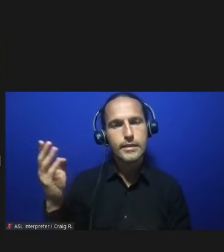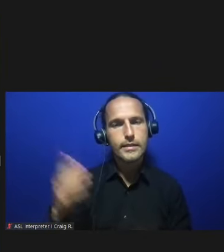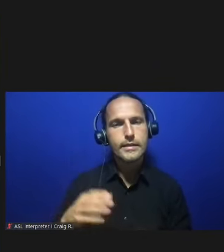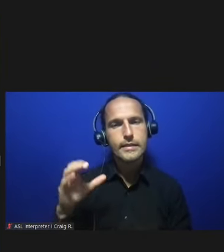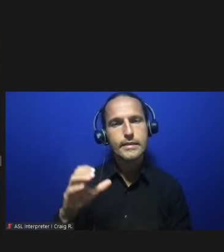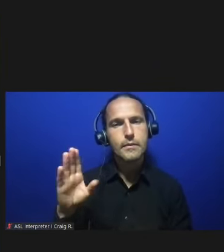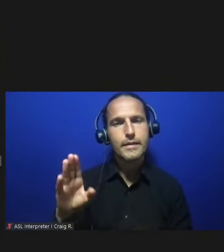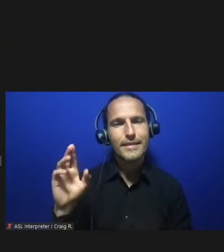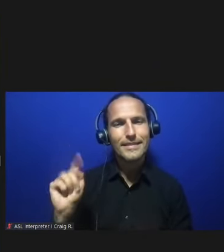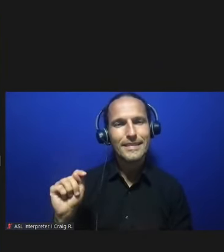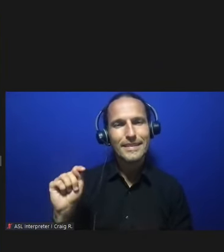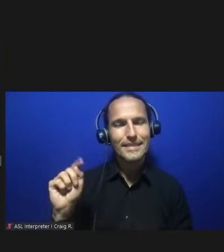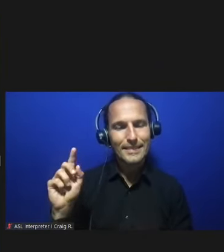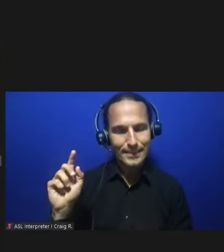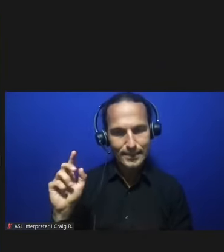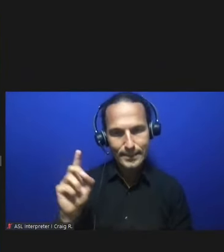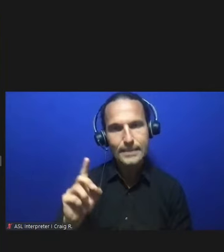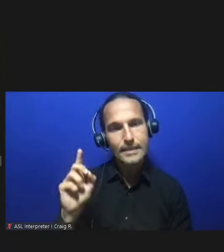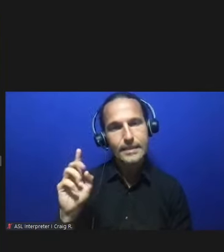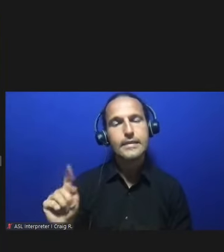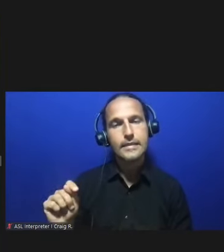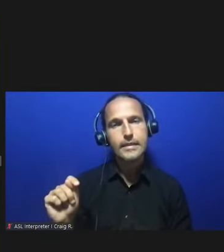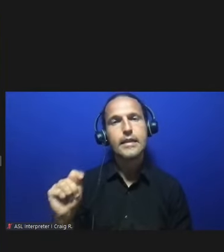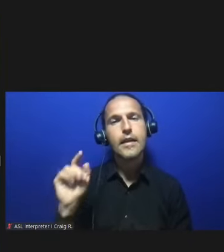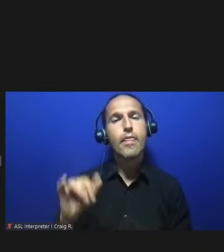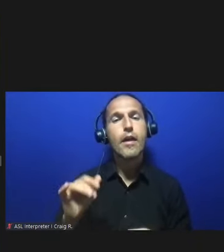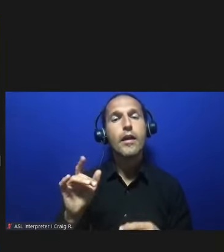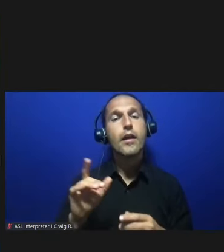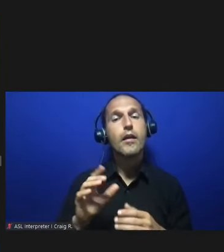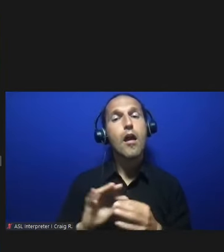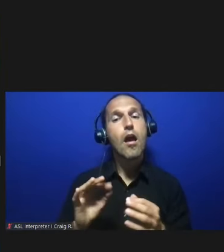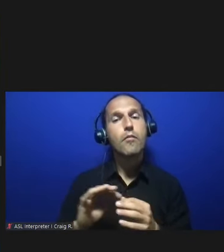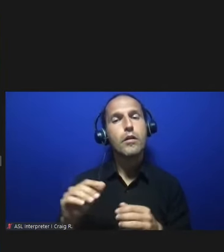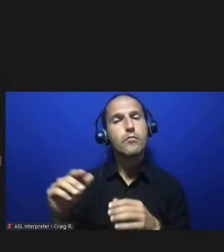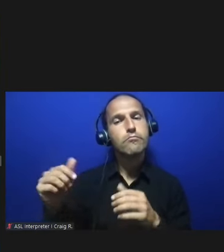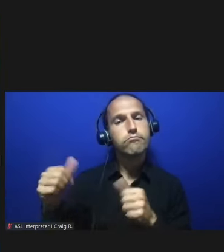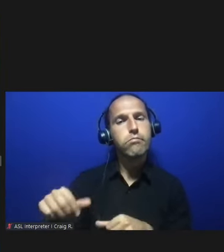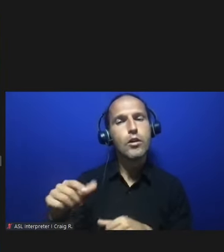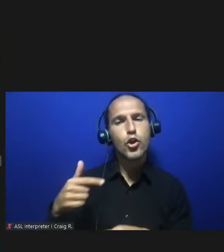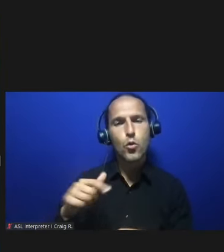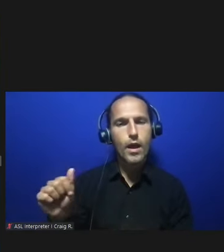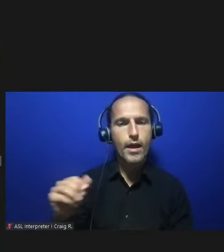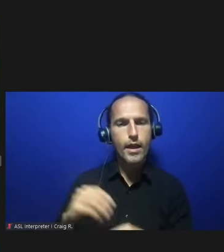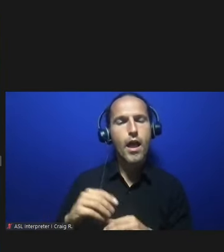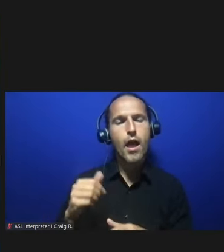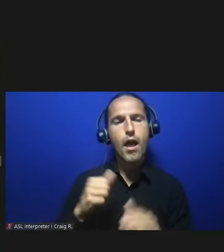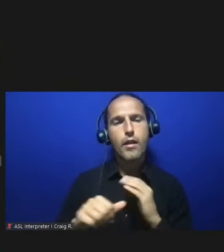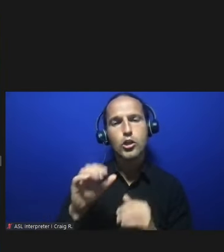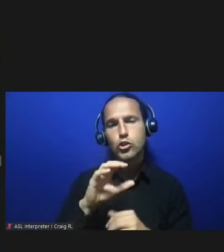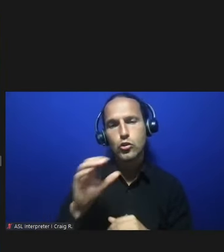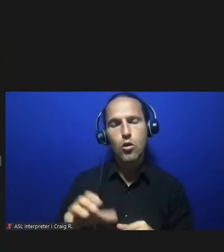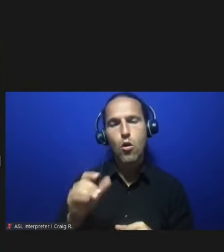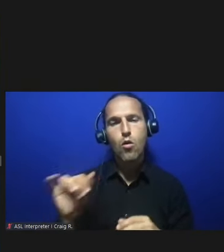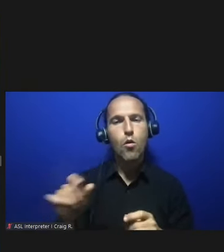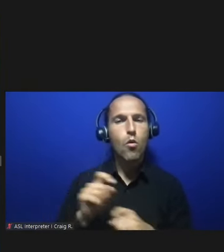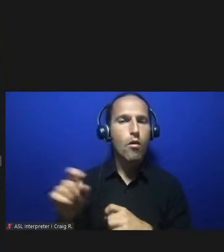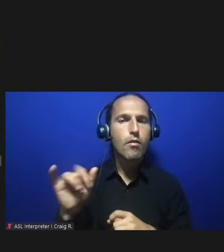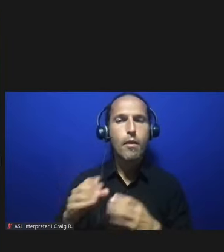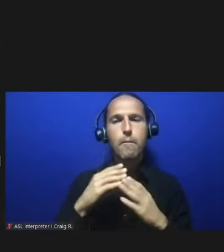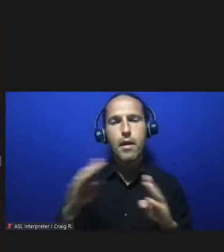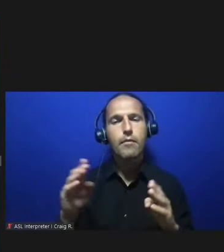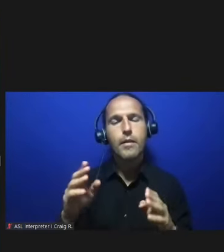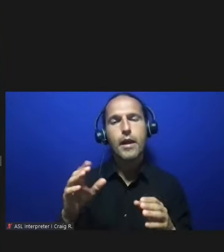new.mta.info/project/CBDTP, or feel free to post your comments in the Q&A function on Zoom or call the public meeting hotline